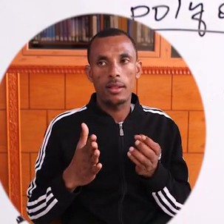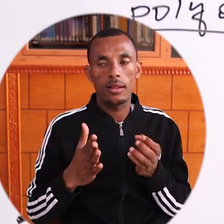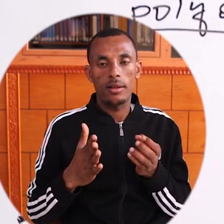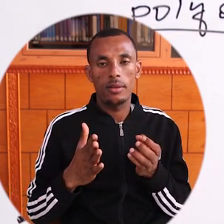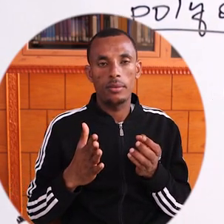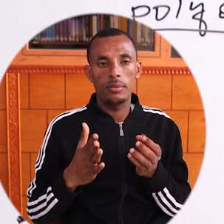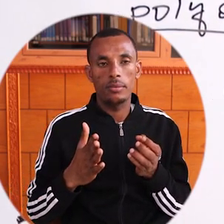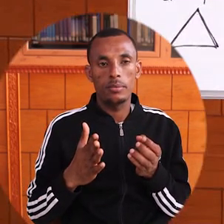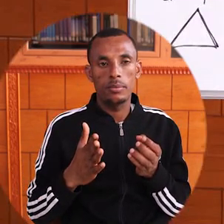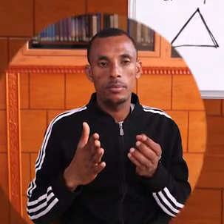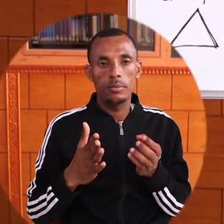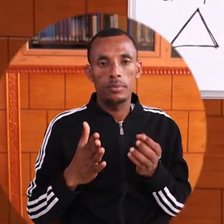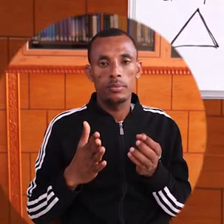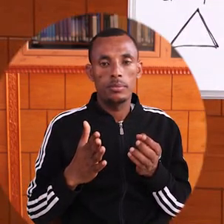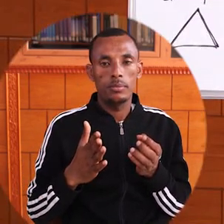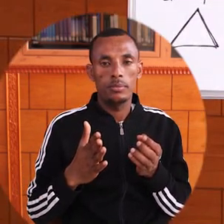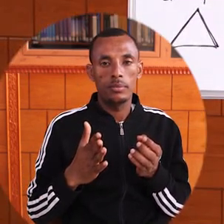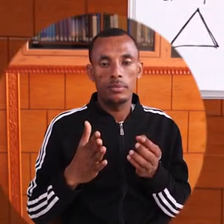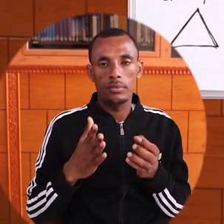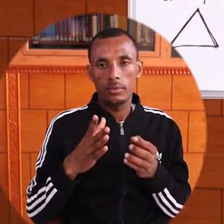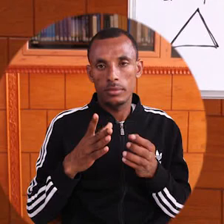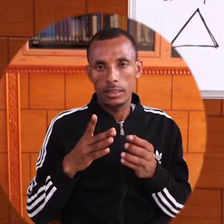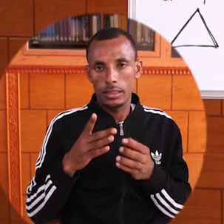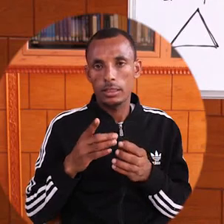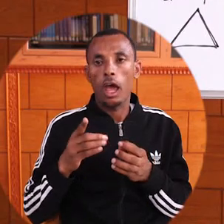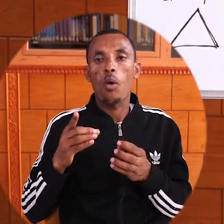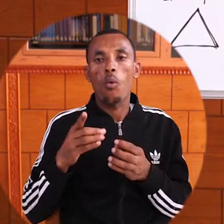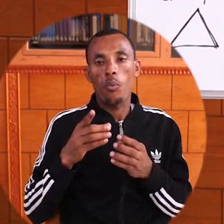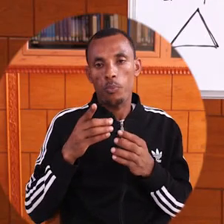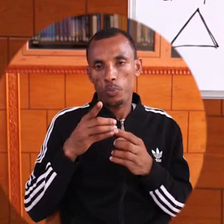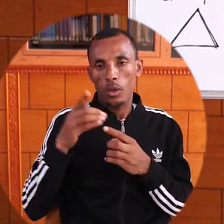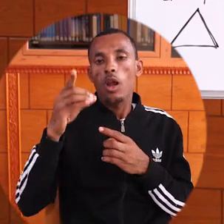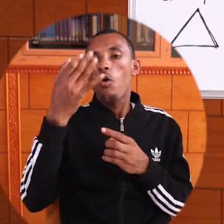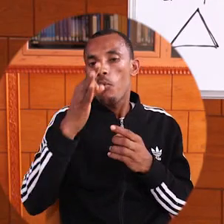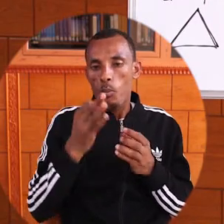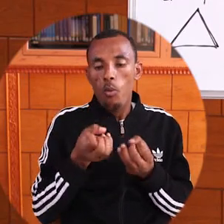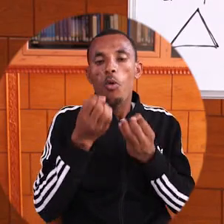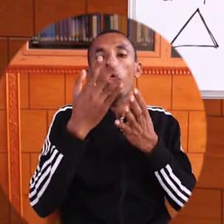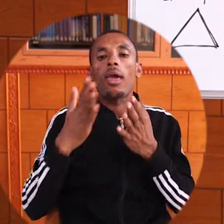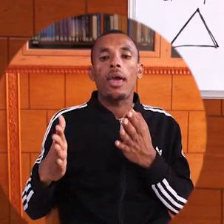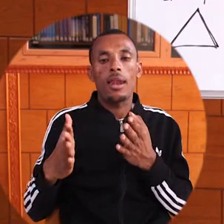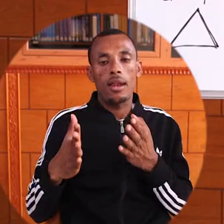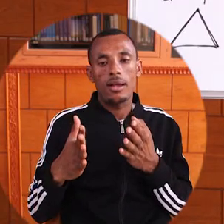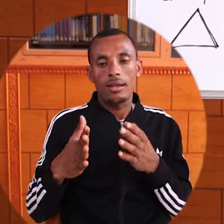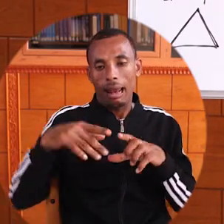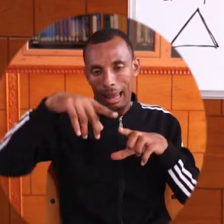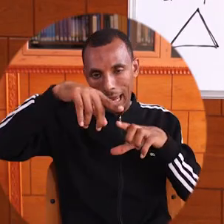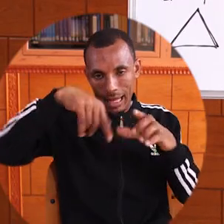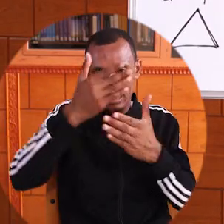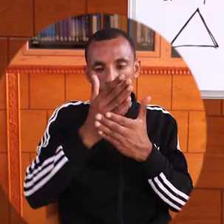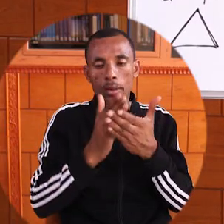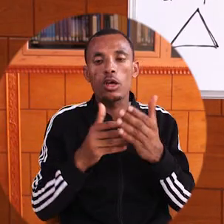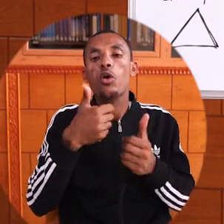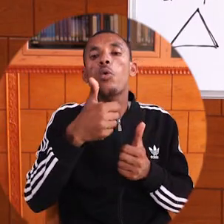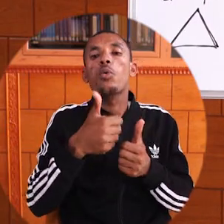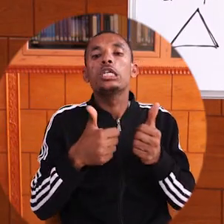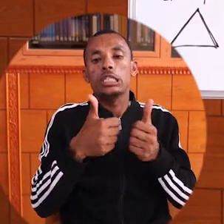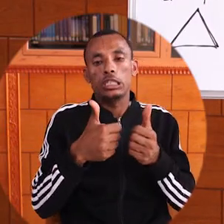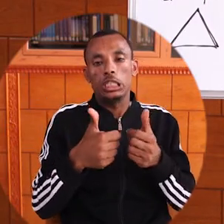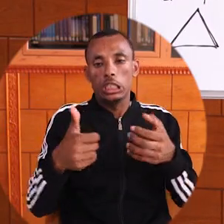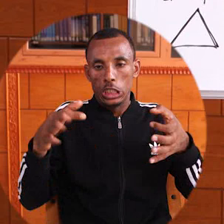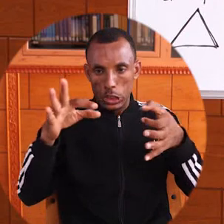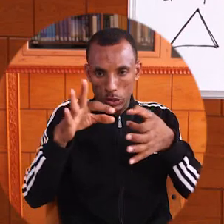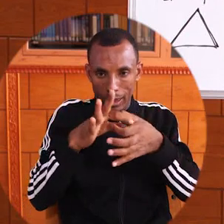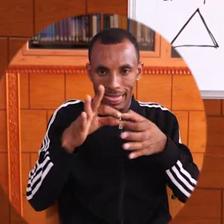Diagonal of a polygon. The diagonal of a polygon is the line segment which joined